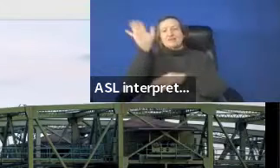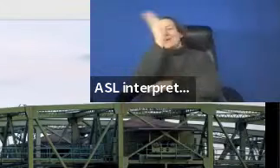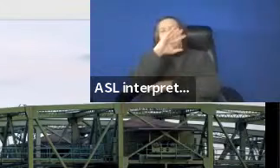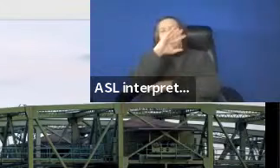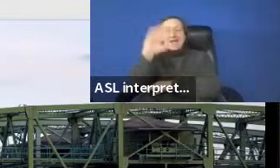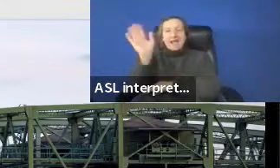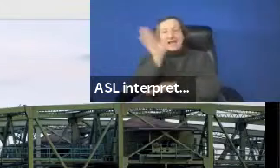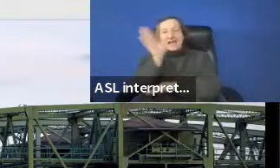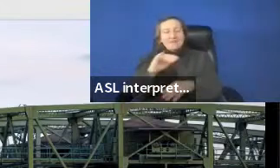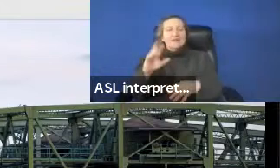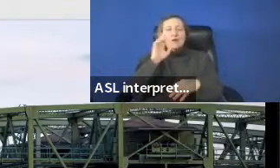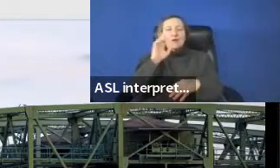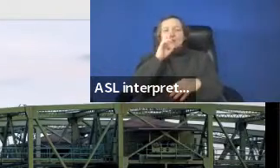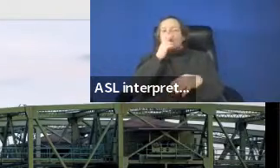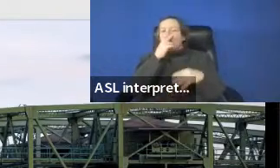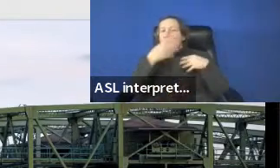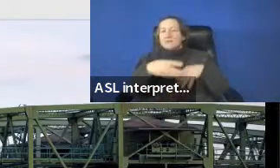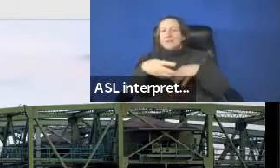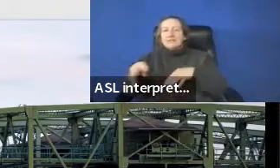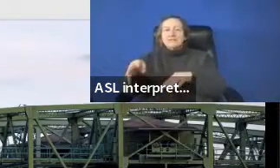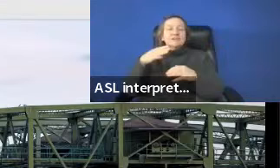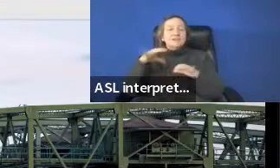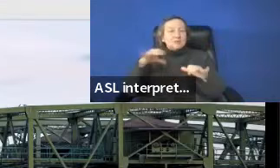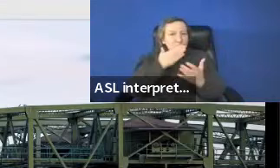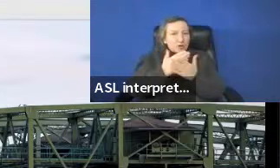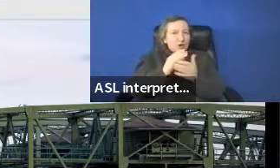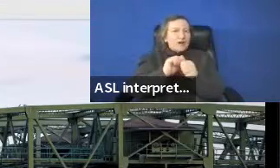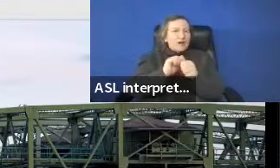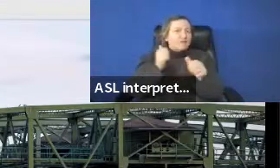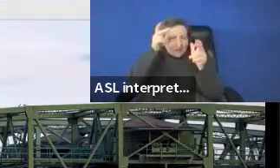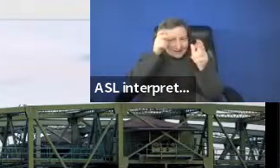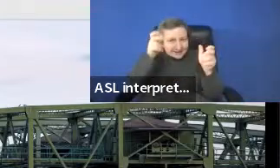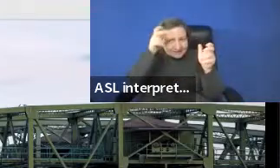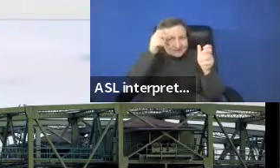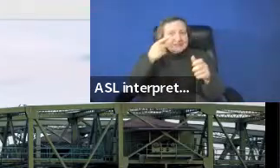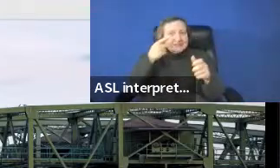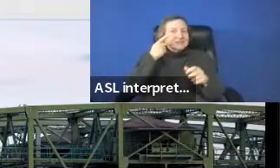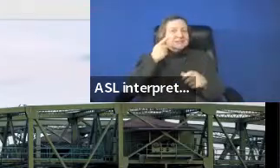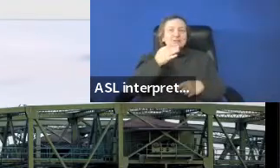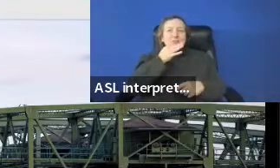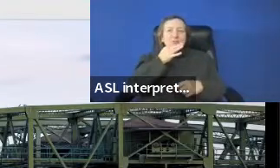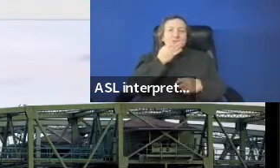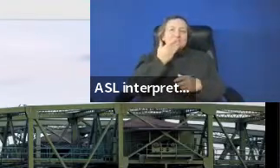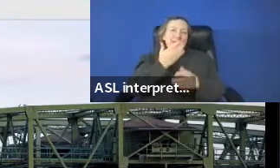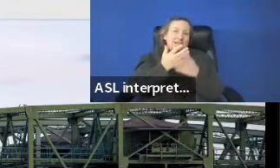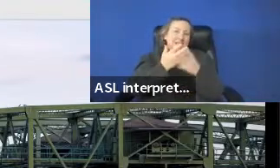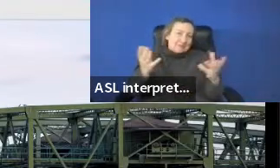forth, do good, avoid evil, and we'll see you soon. Thanks so very much. Take care.